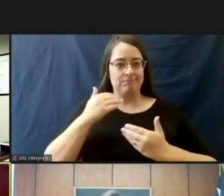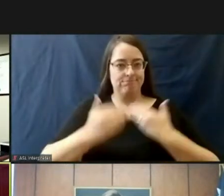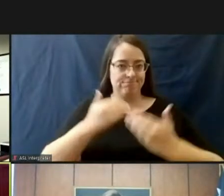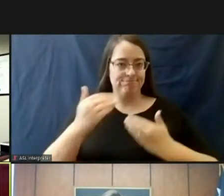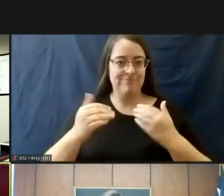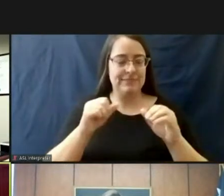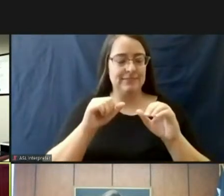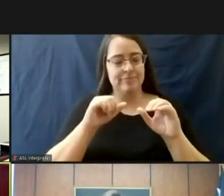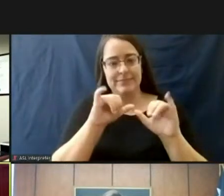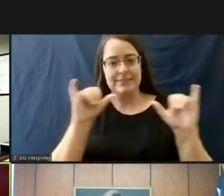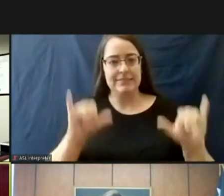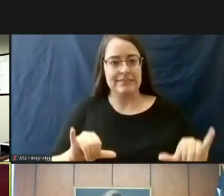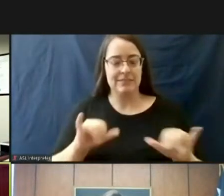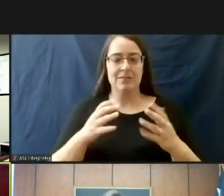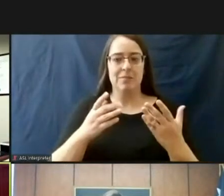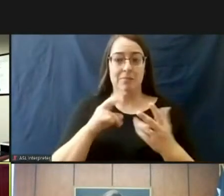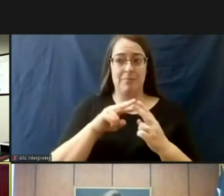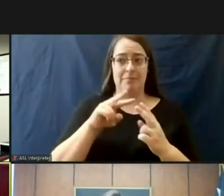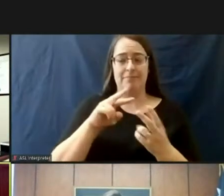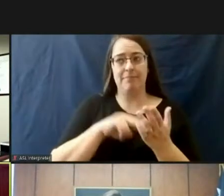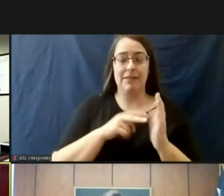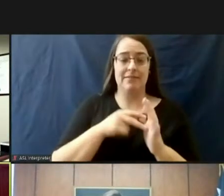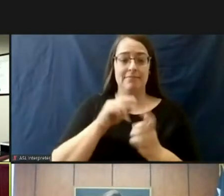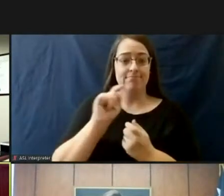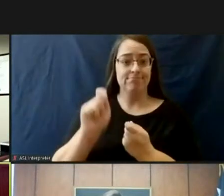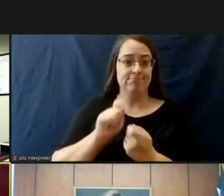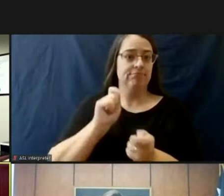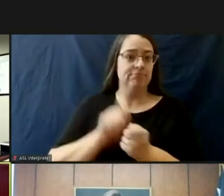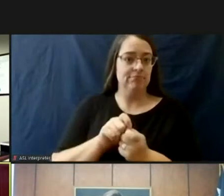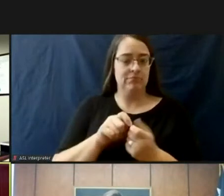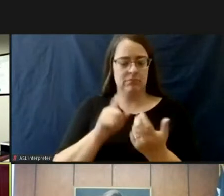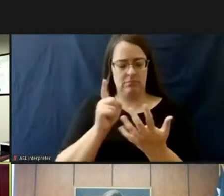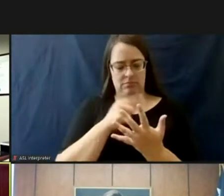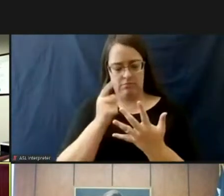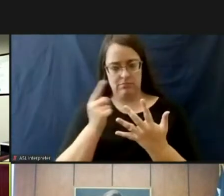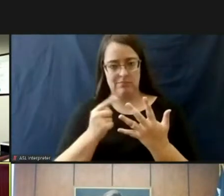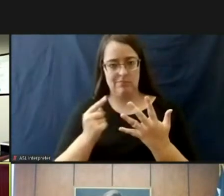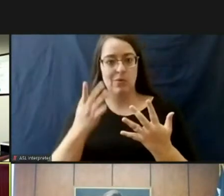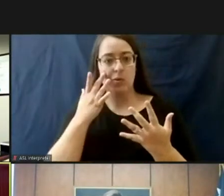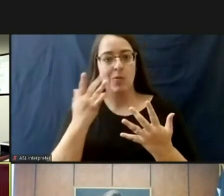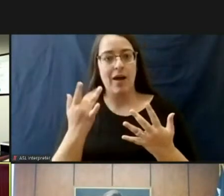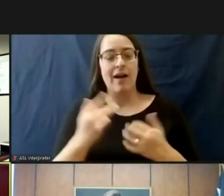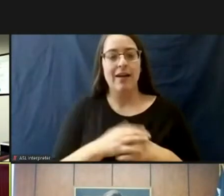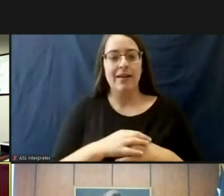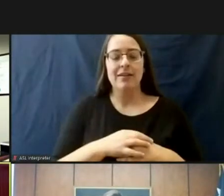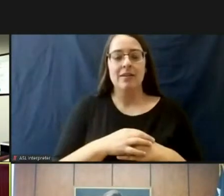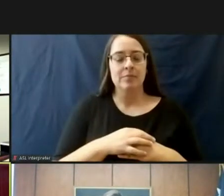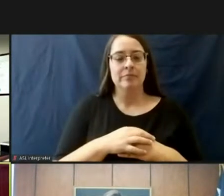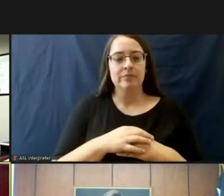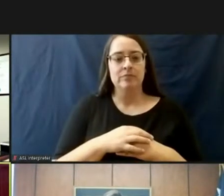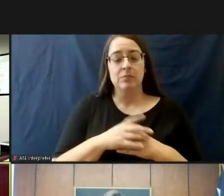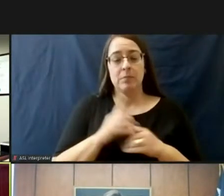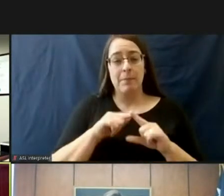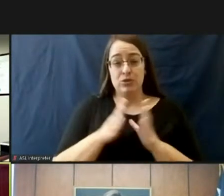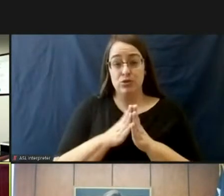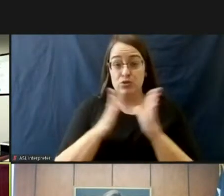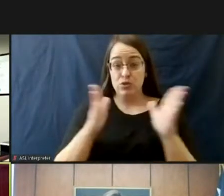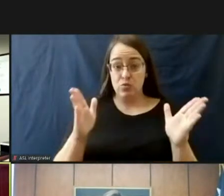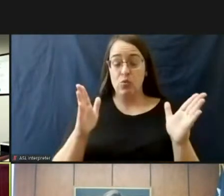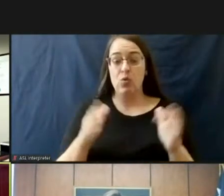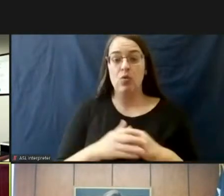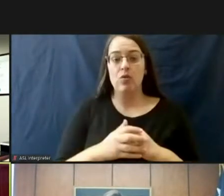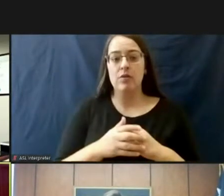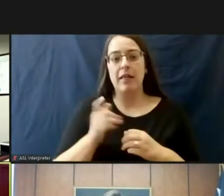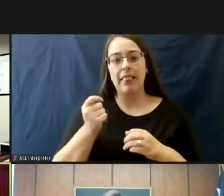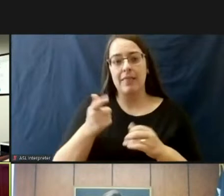particular on these that are going to be reported today. In general, though, there is a little bit of a lag time there.